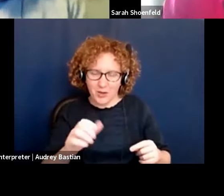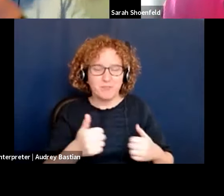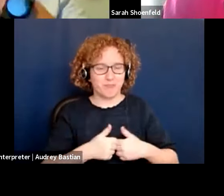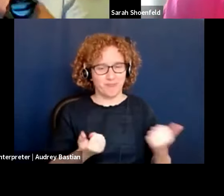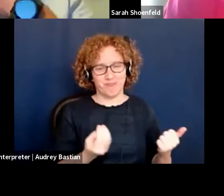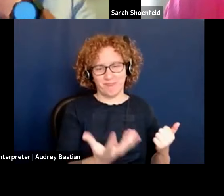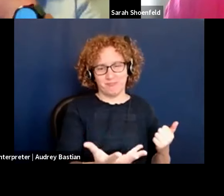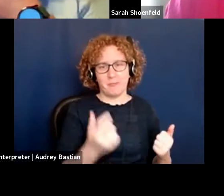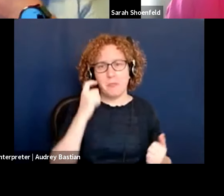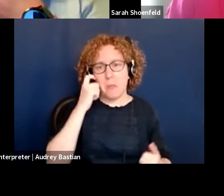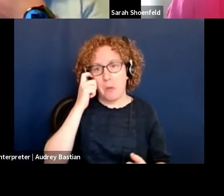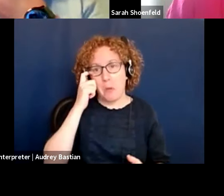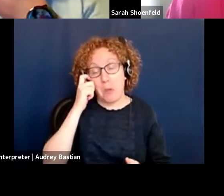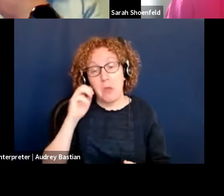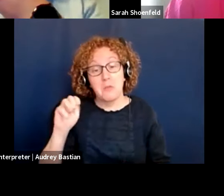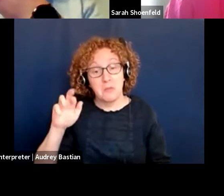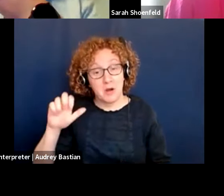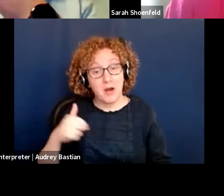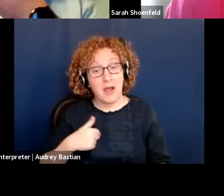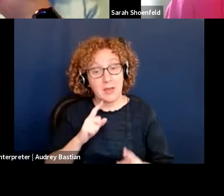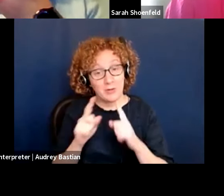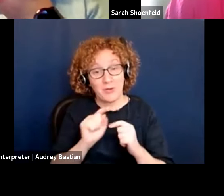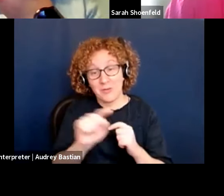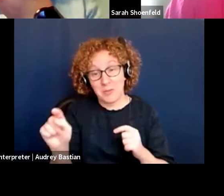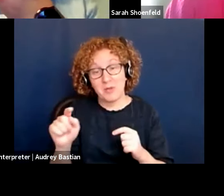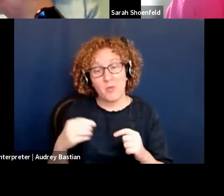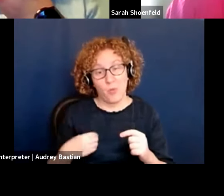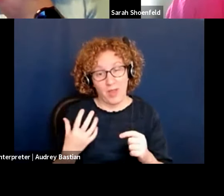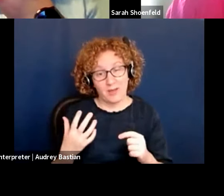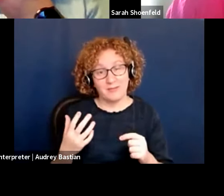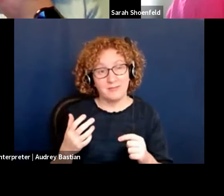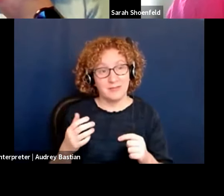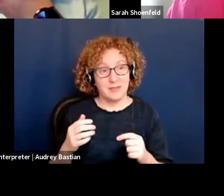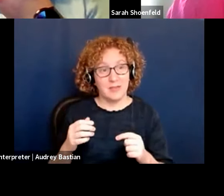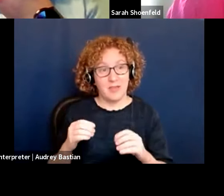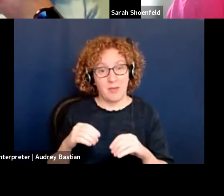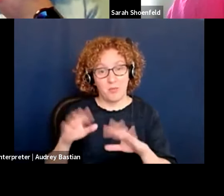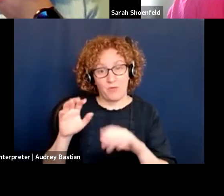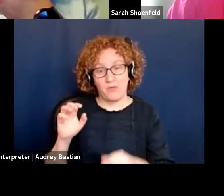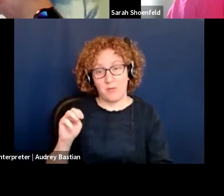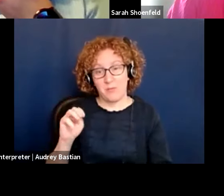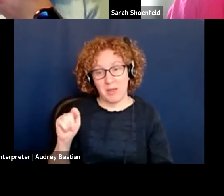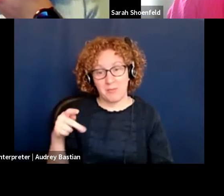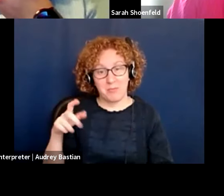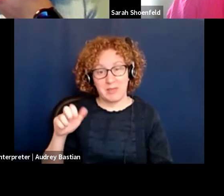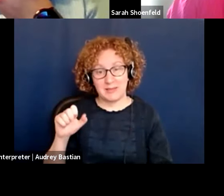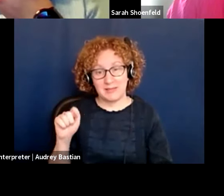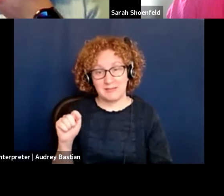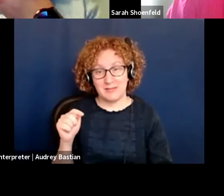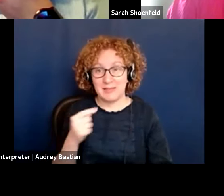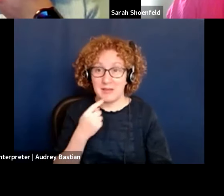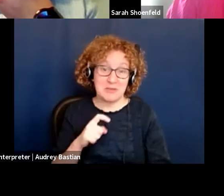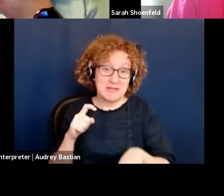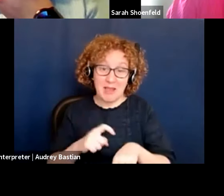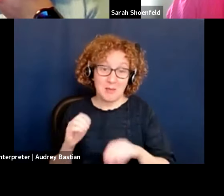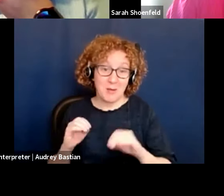interviewed quite a few white people who'd moved from Mount Pleasant also around 1960, but mostly they just said it was time to move,